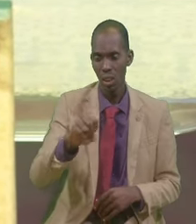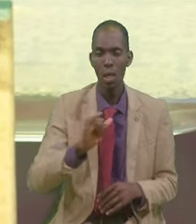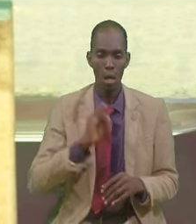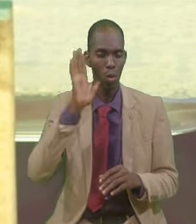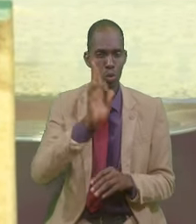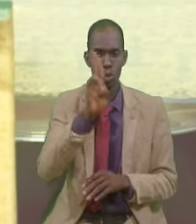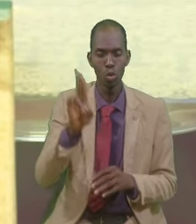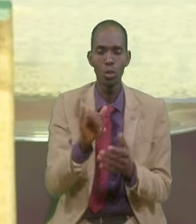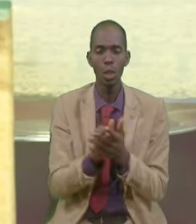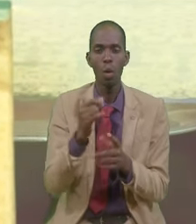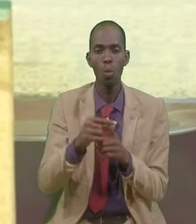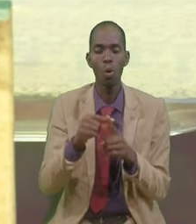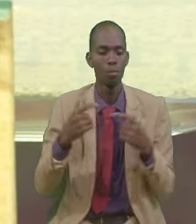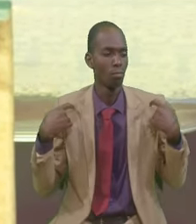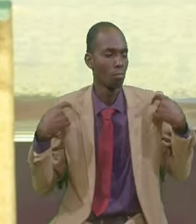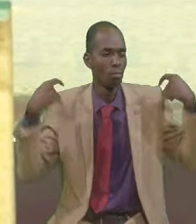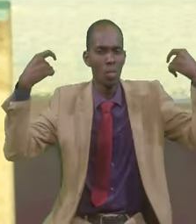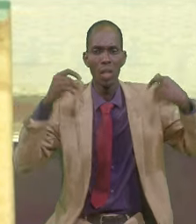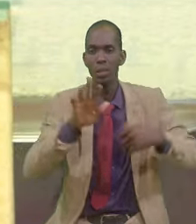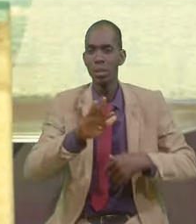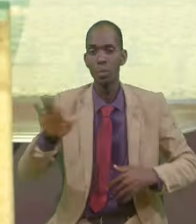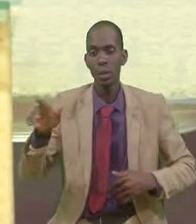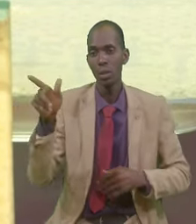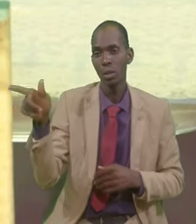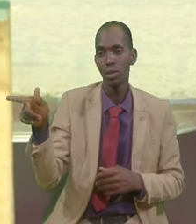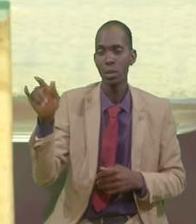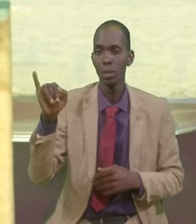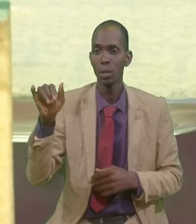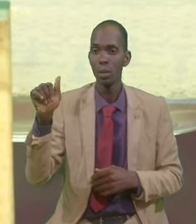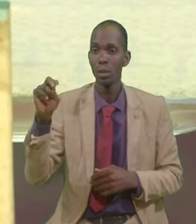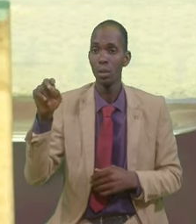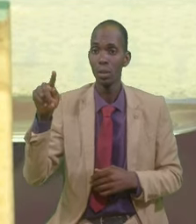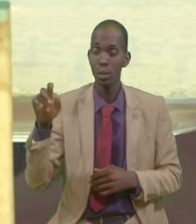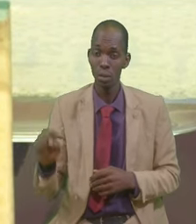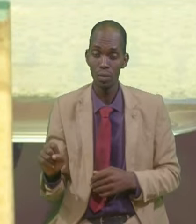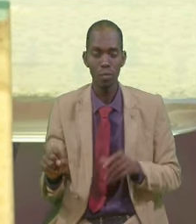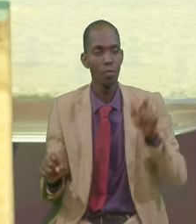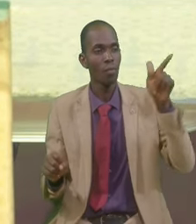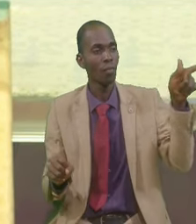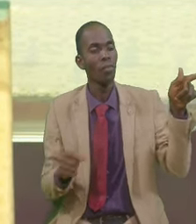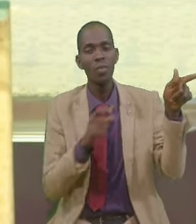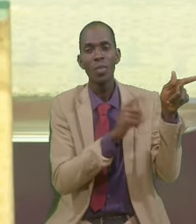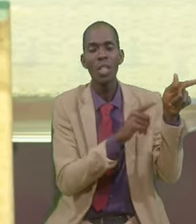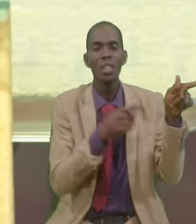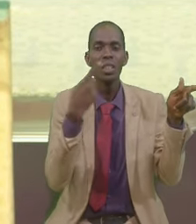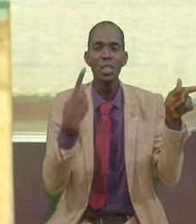giant. Tell me the first letter there. G. It's the God of the heathens. The God of the